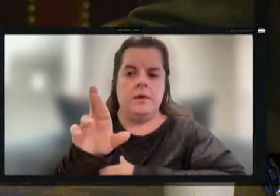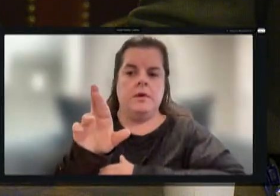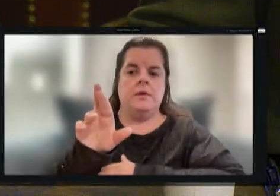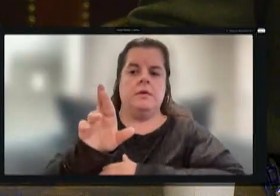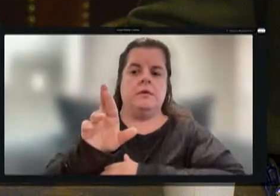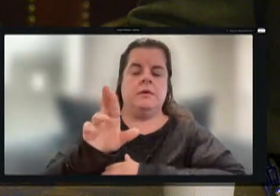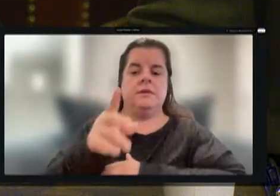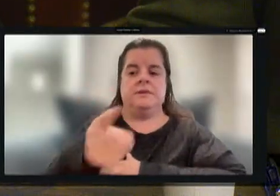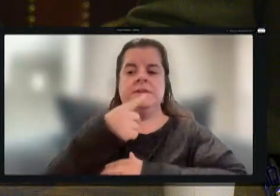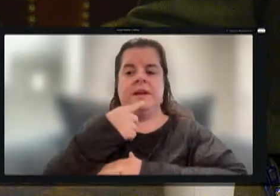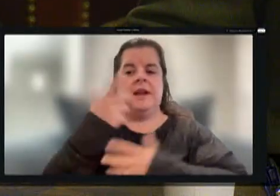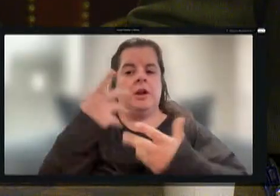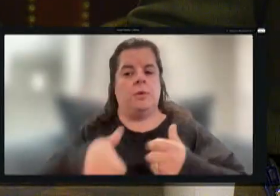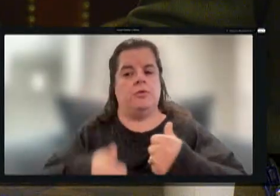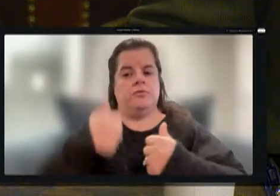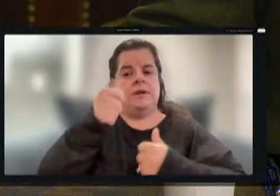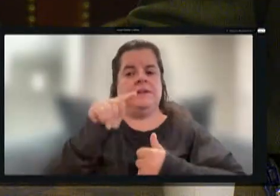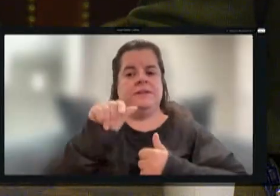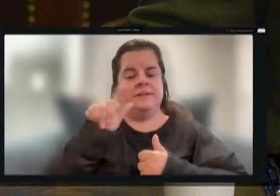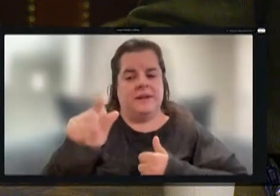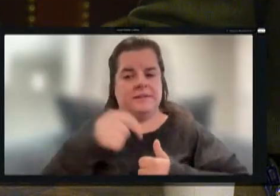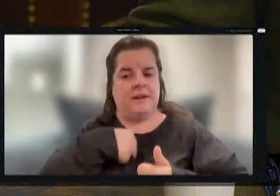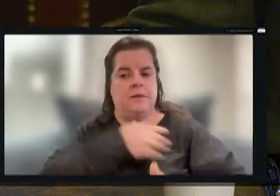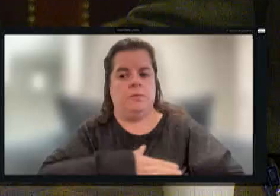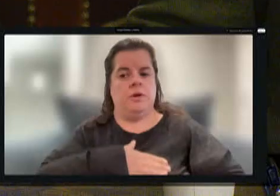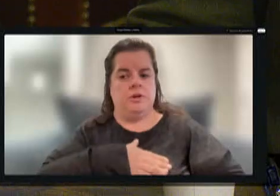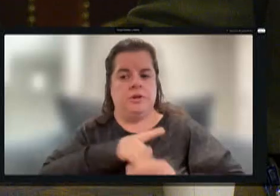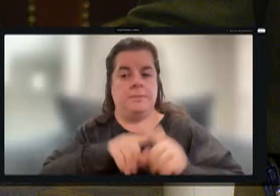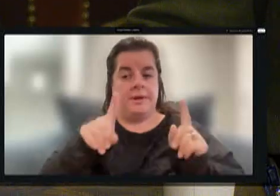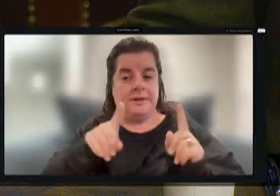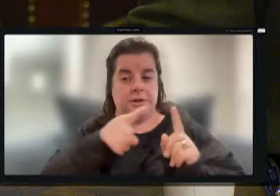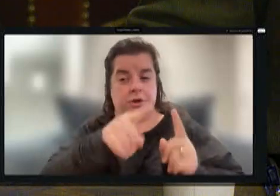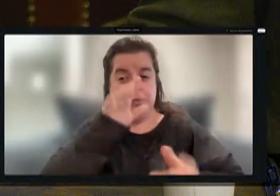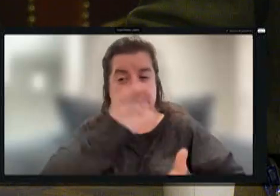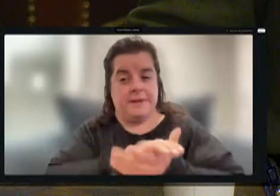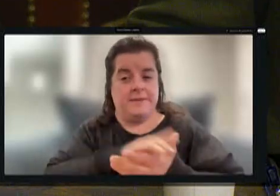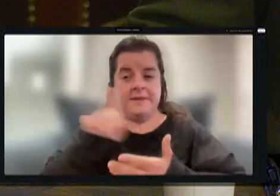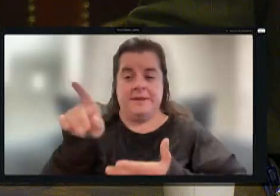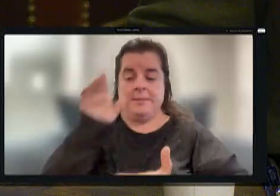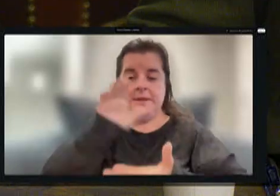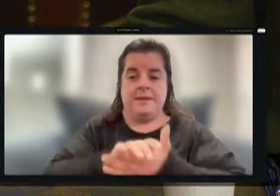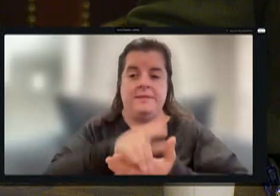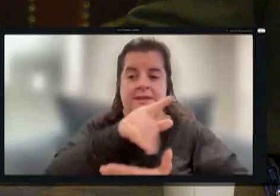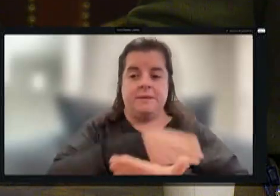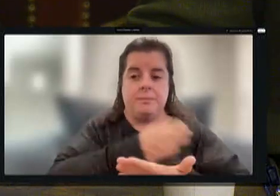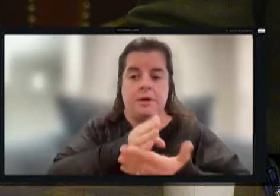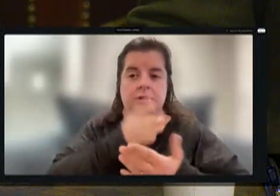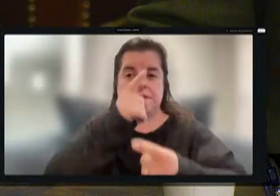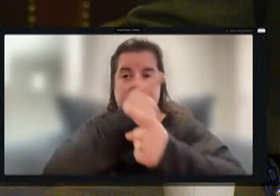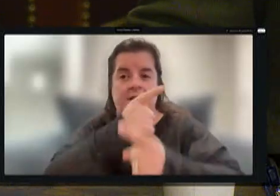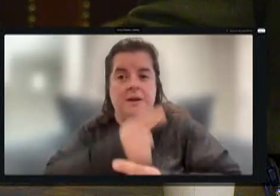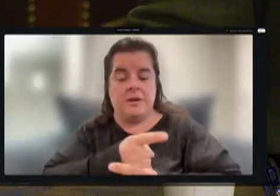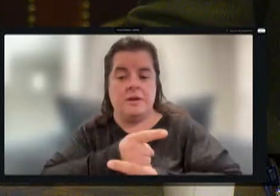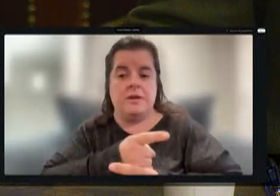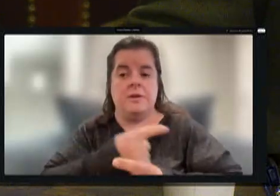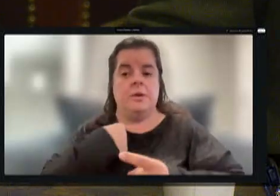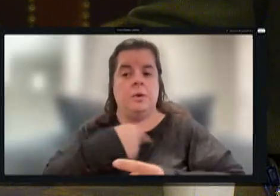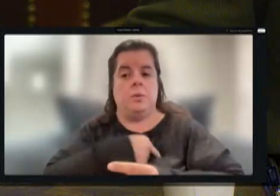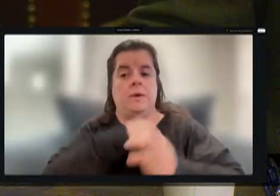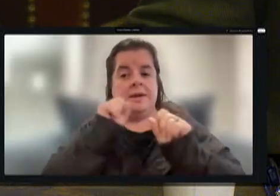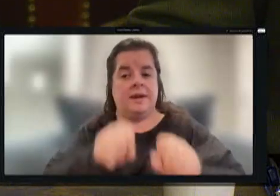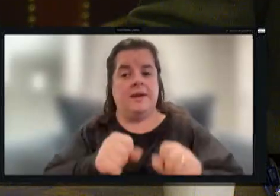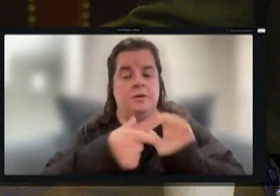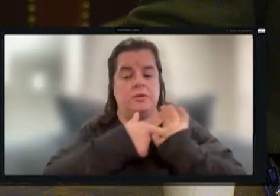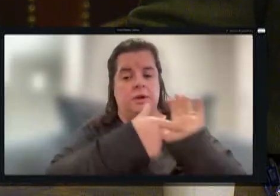I appreciate that. But how do you believe, and does he believe that this budget is accurate and that we're able to, that it reflects